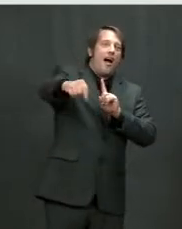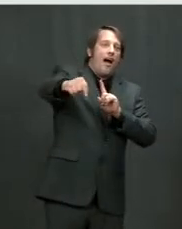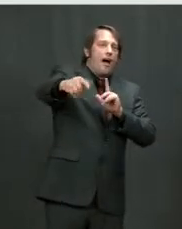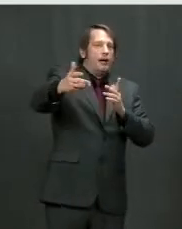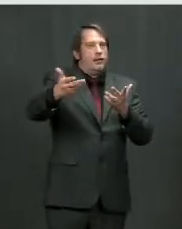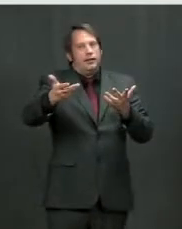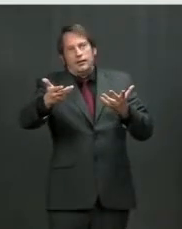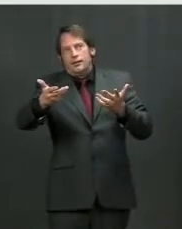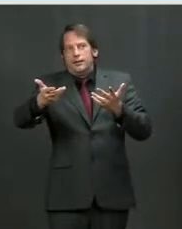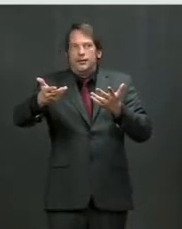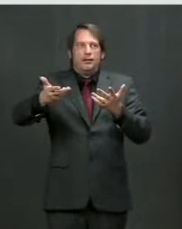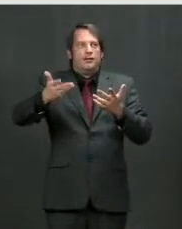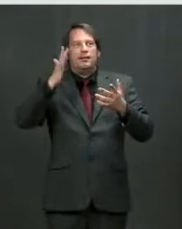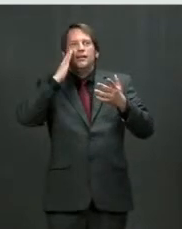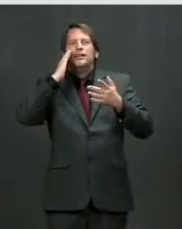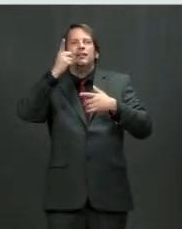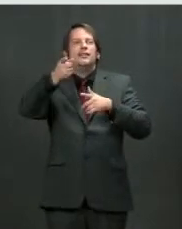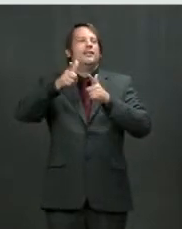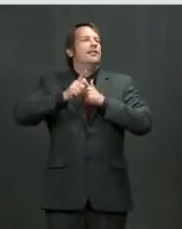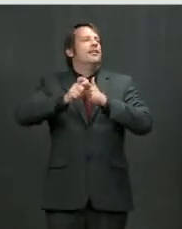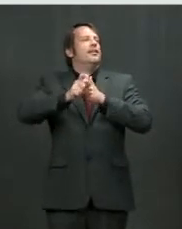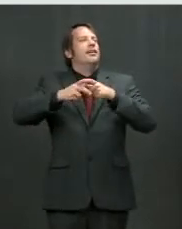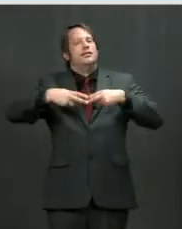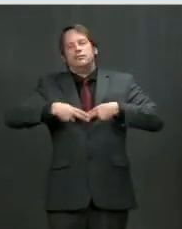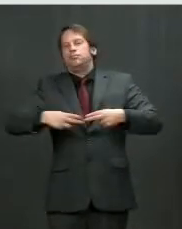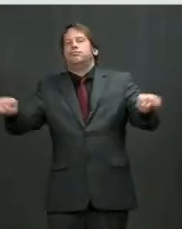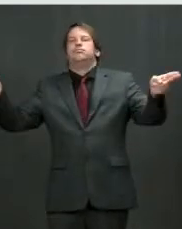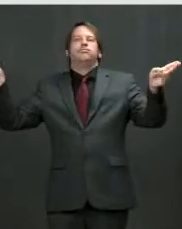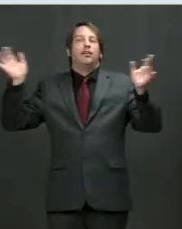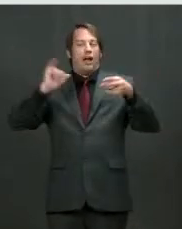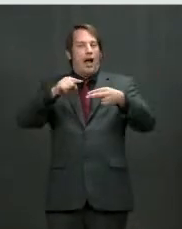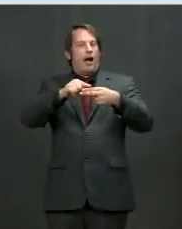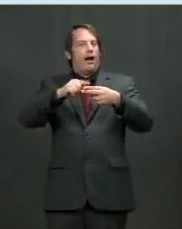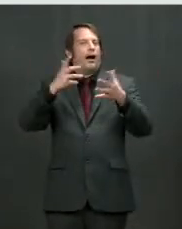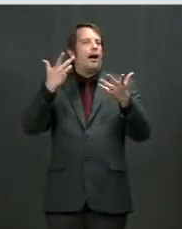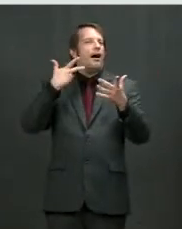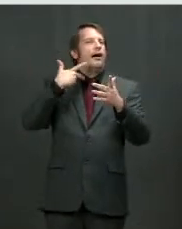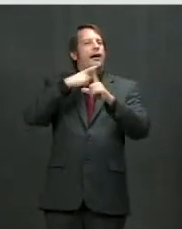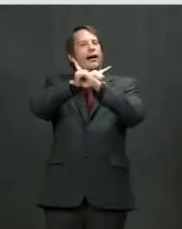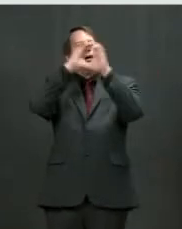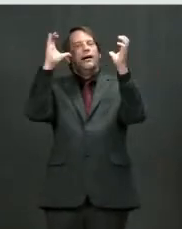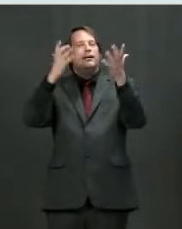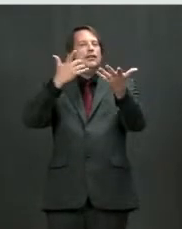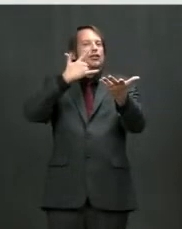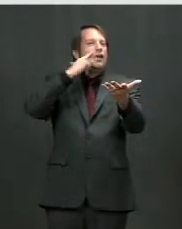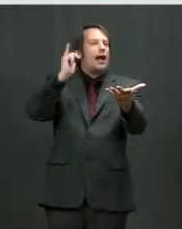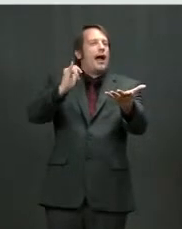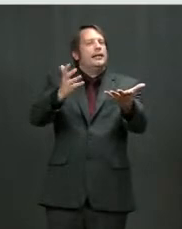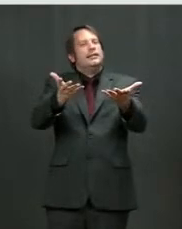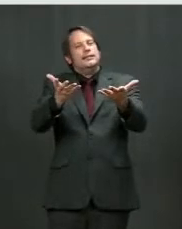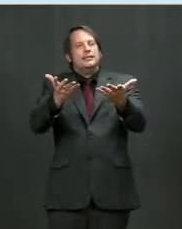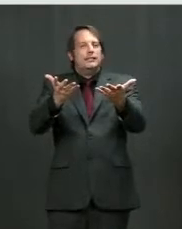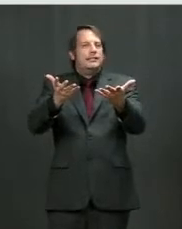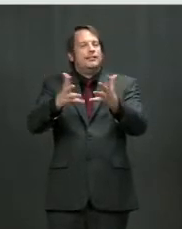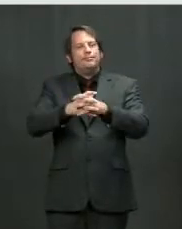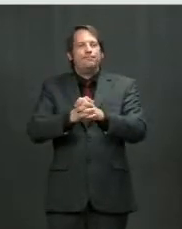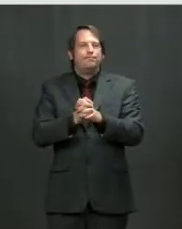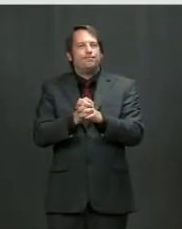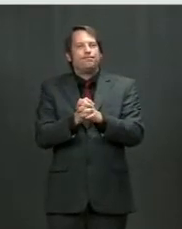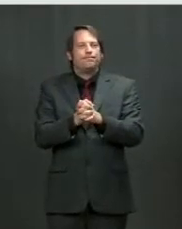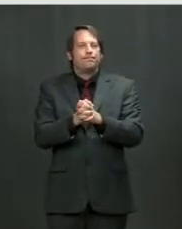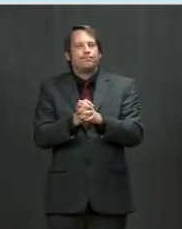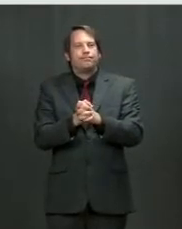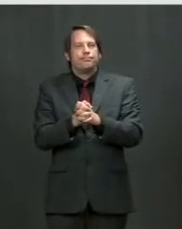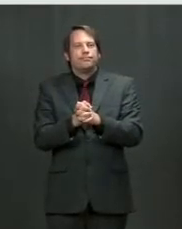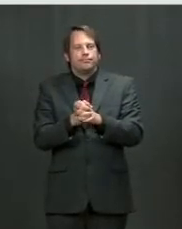we're going to experience. I think Dr. Walensky, I would offer, has been, leading commentary through kind of gradual steps